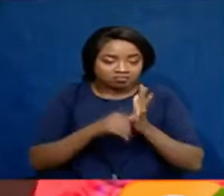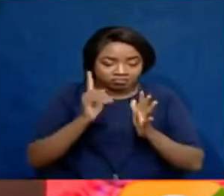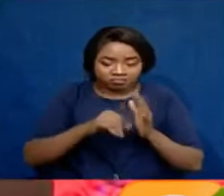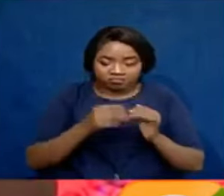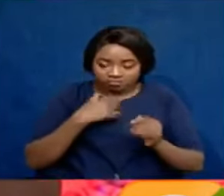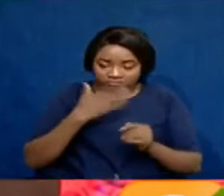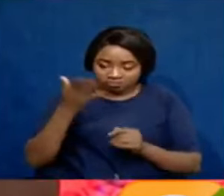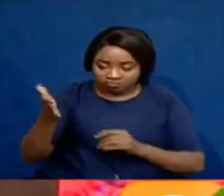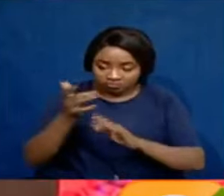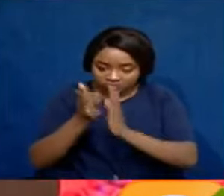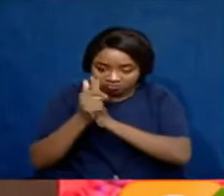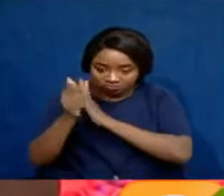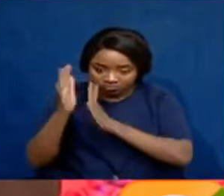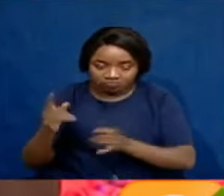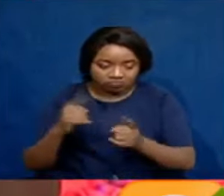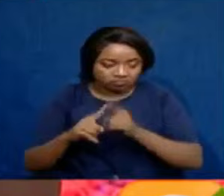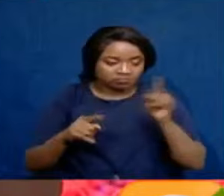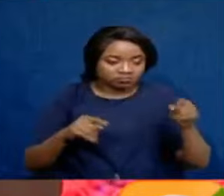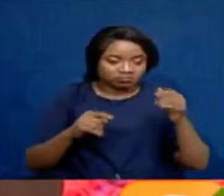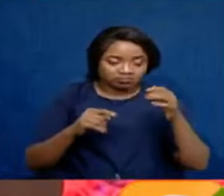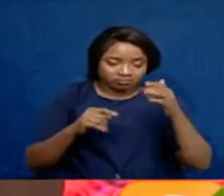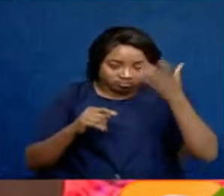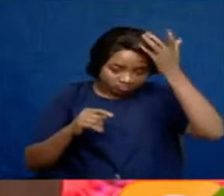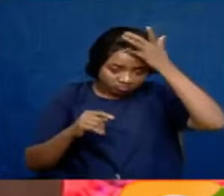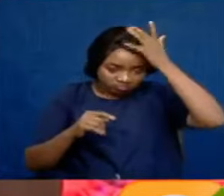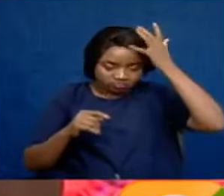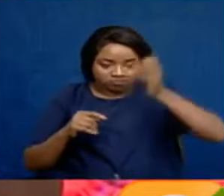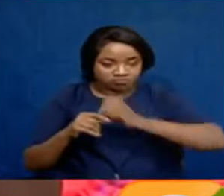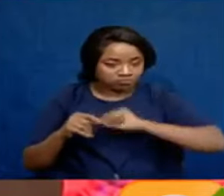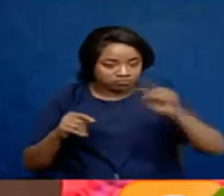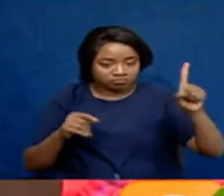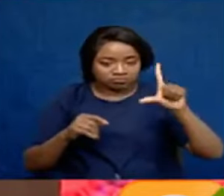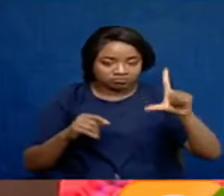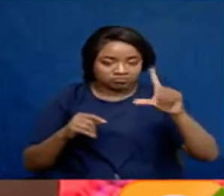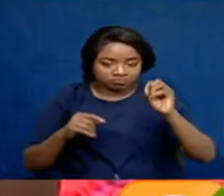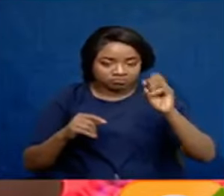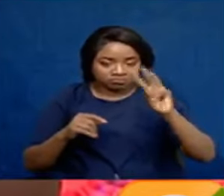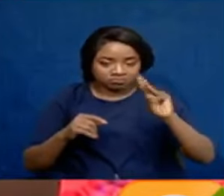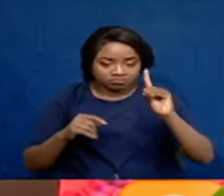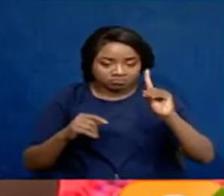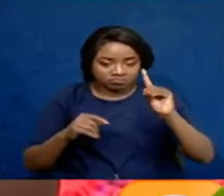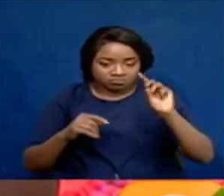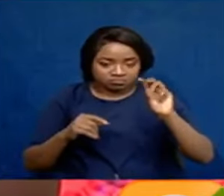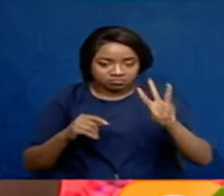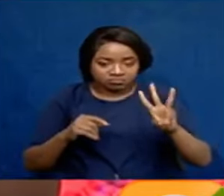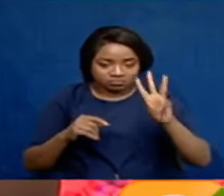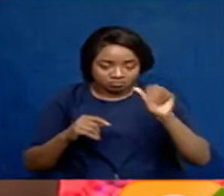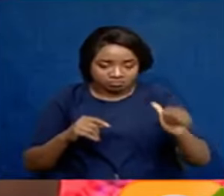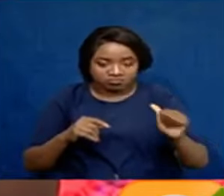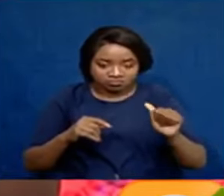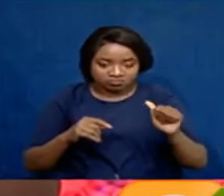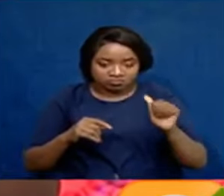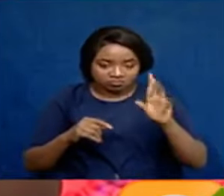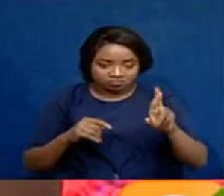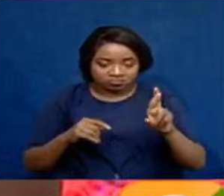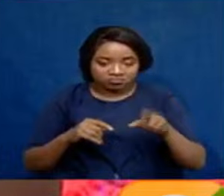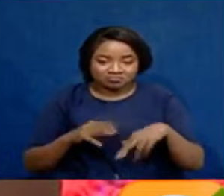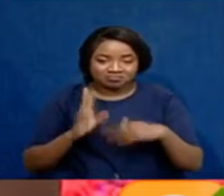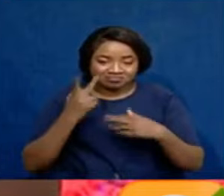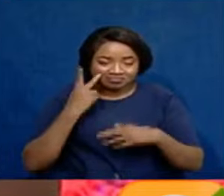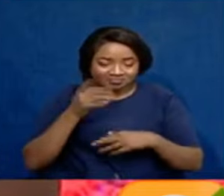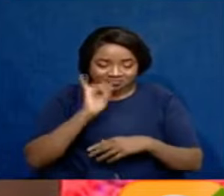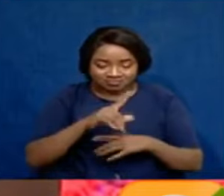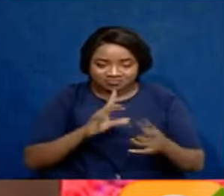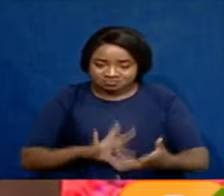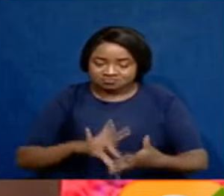urologist here, but the PET CT is in KU. That is the kind of disorganization that we have.